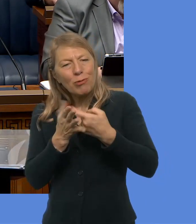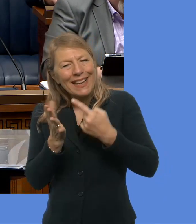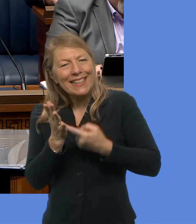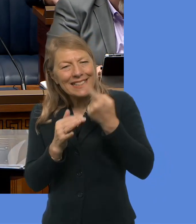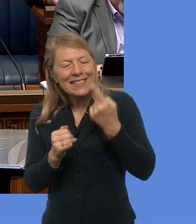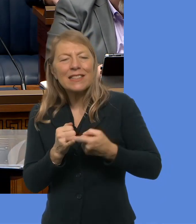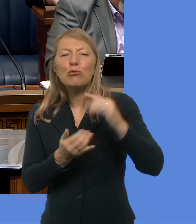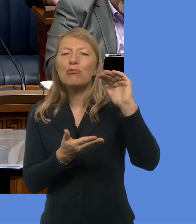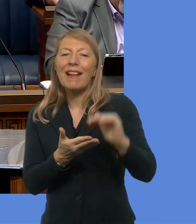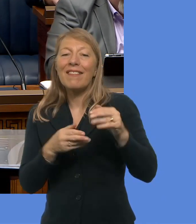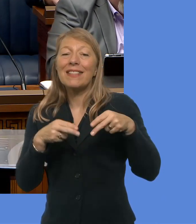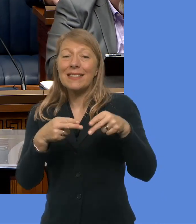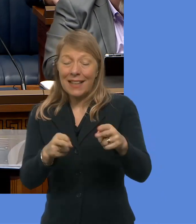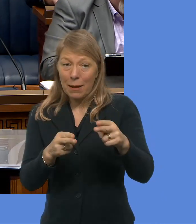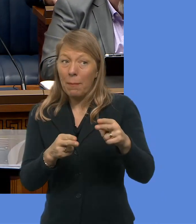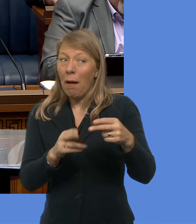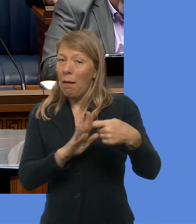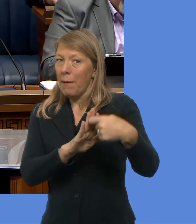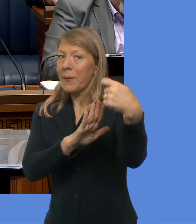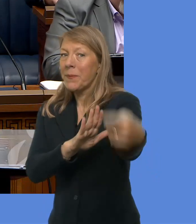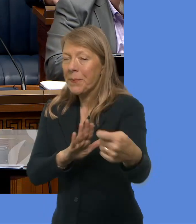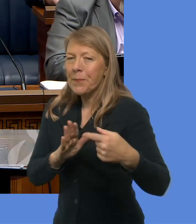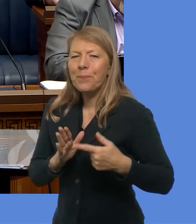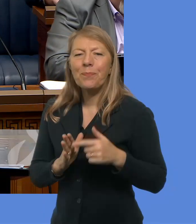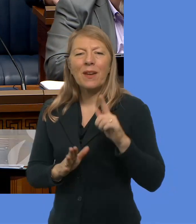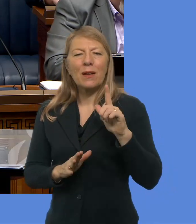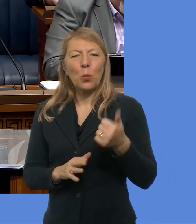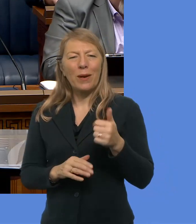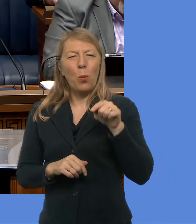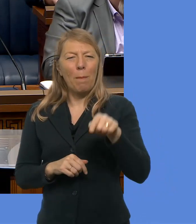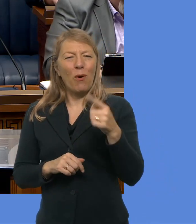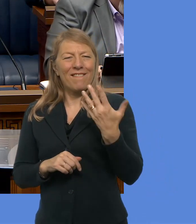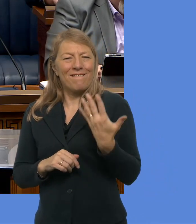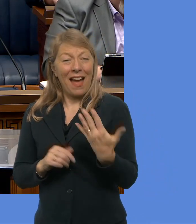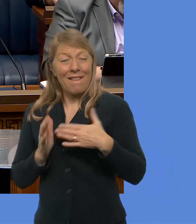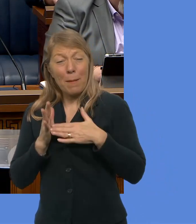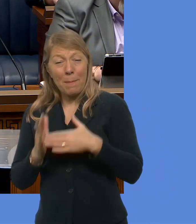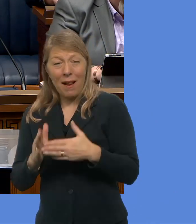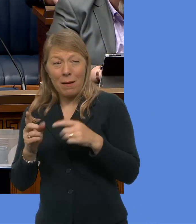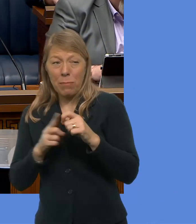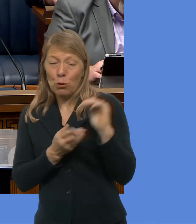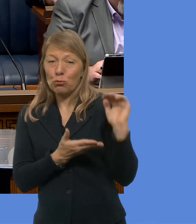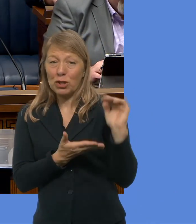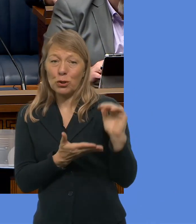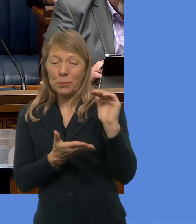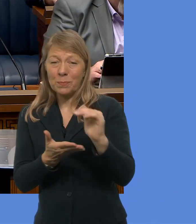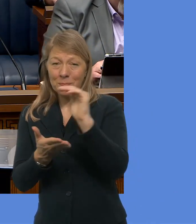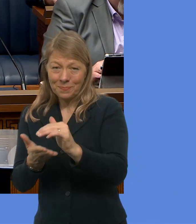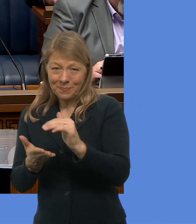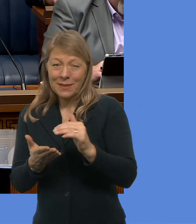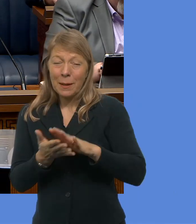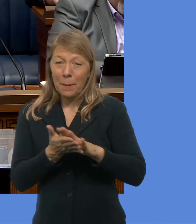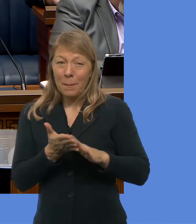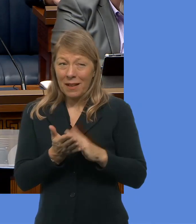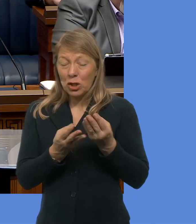of £21.5 million of assistance to almost 30,000 small businesses, receiving a reduction of between